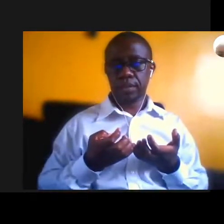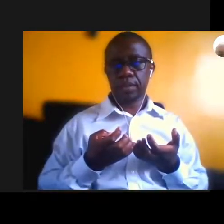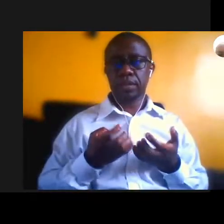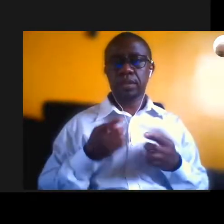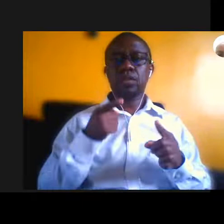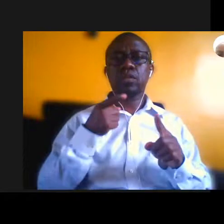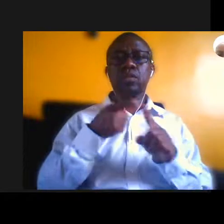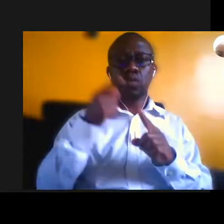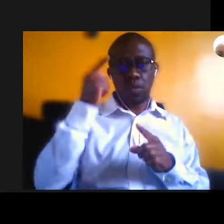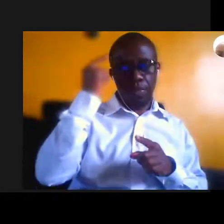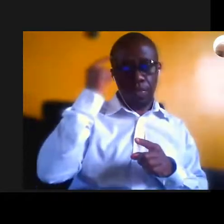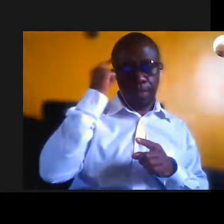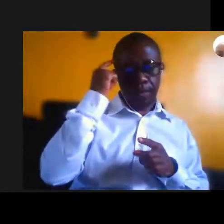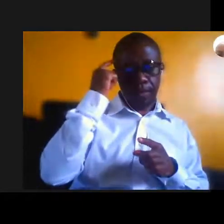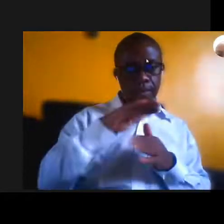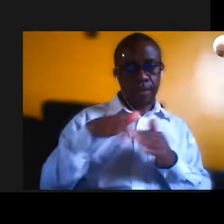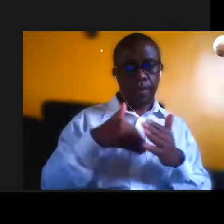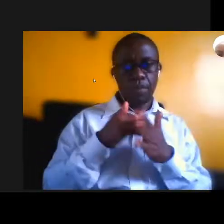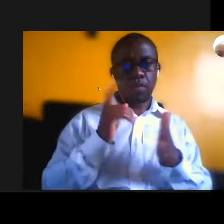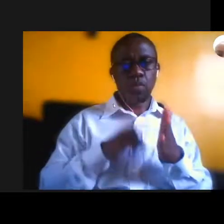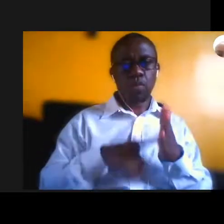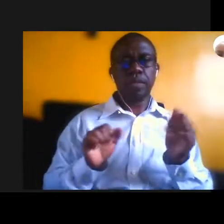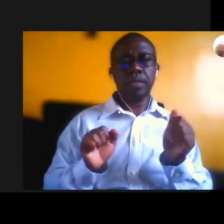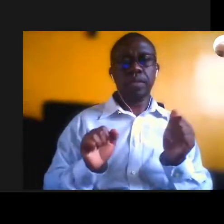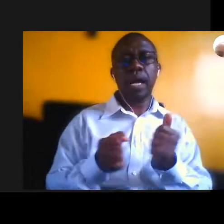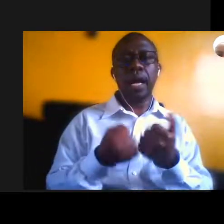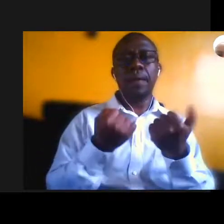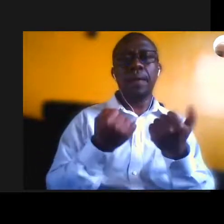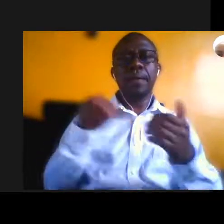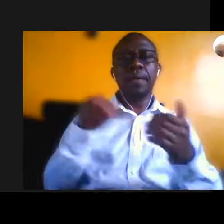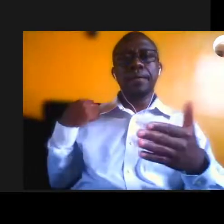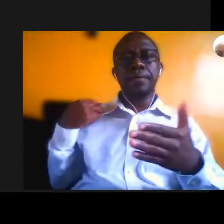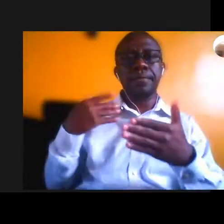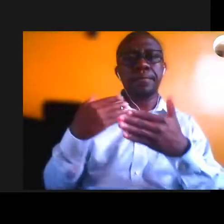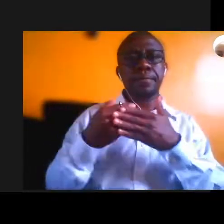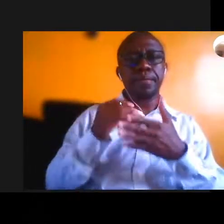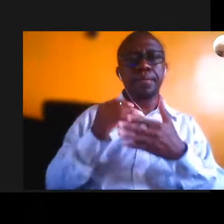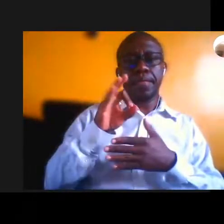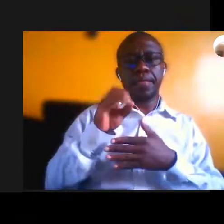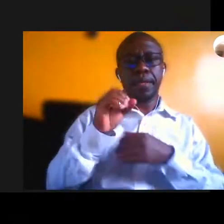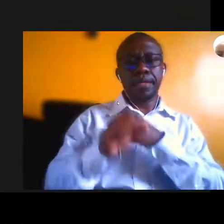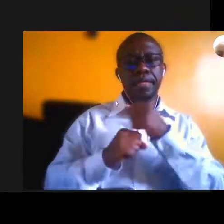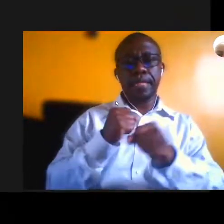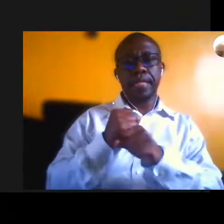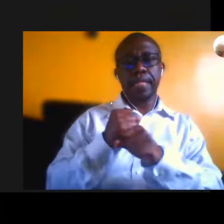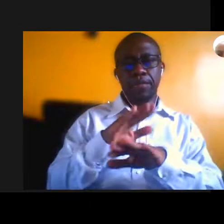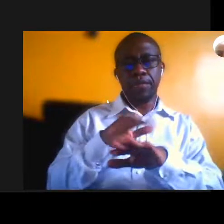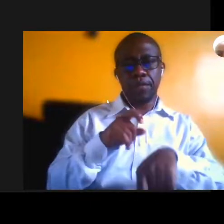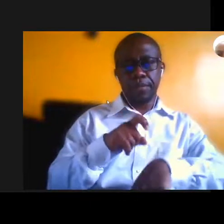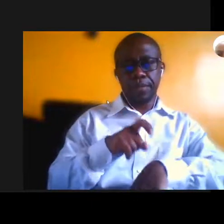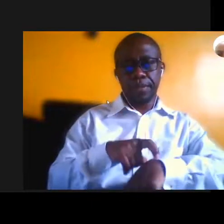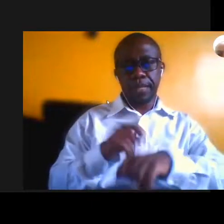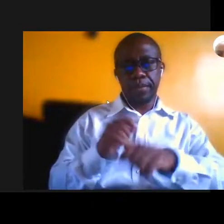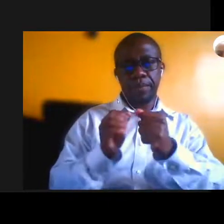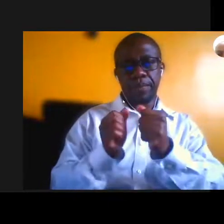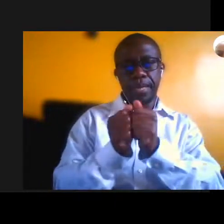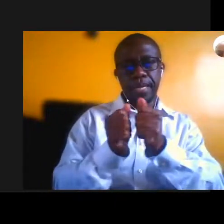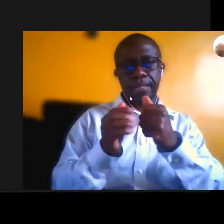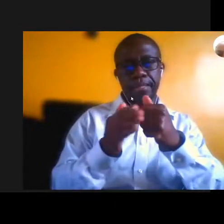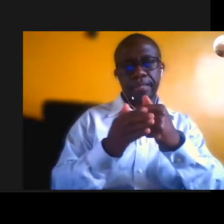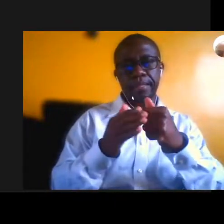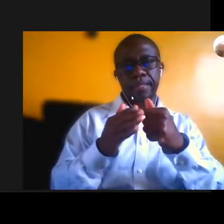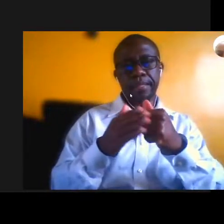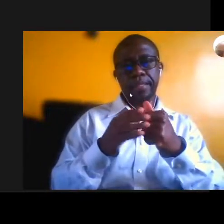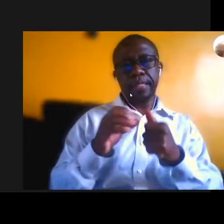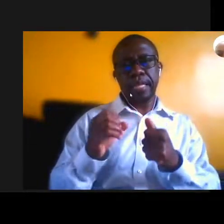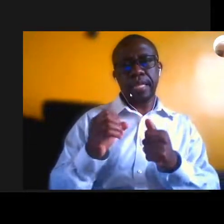to think about what happened in 30 years ago. From 1990, we have seen that on our continent,